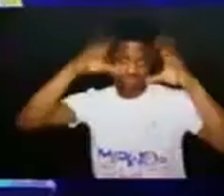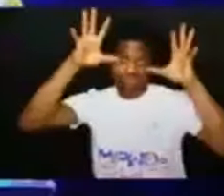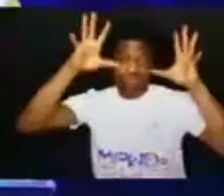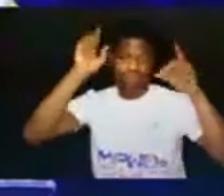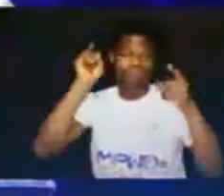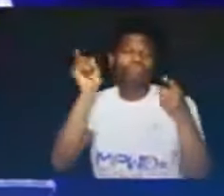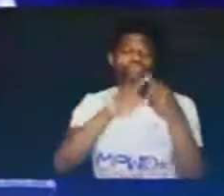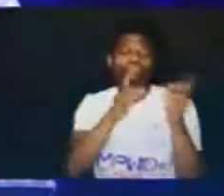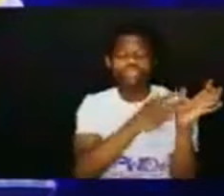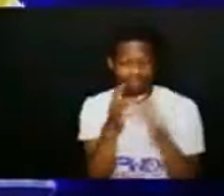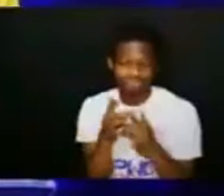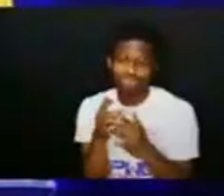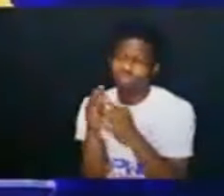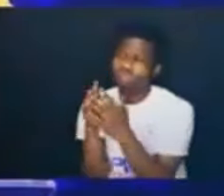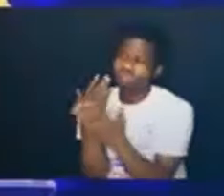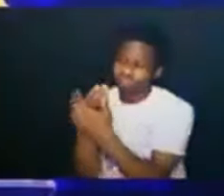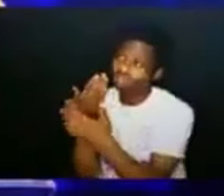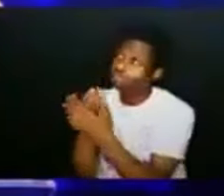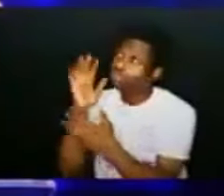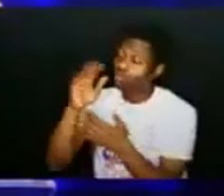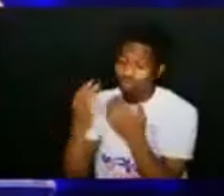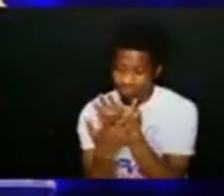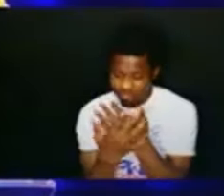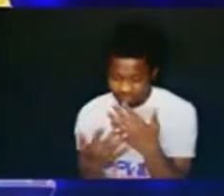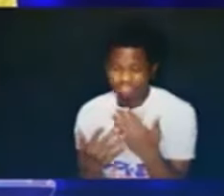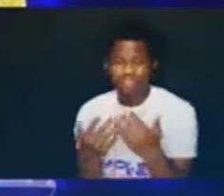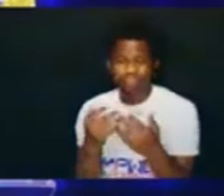plead his blood to wash you and wash your conscience.